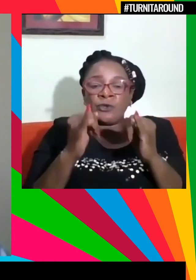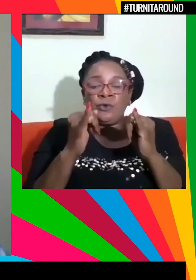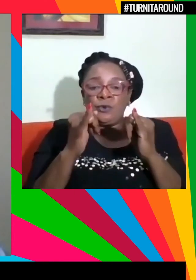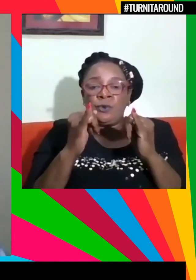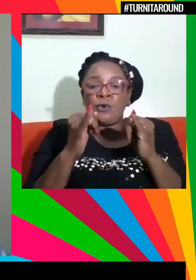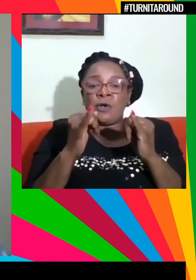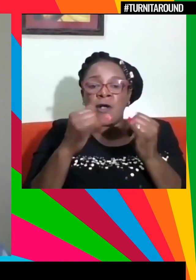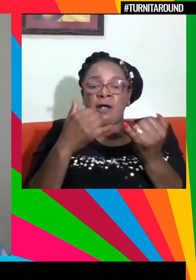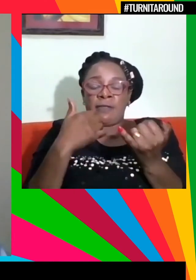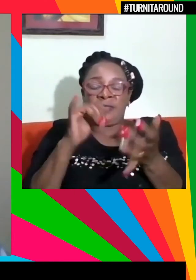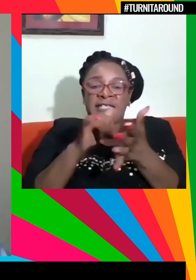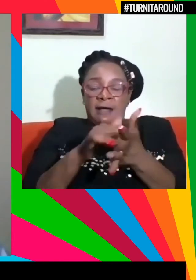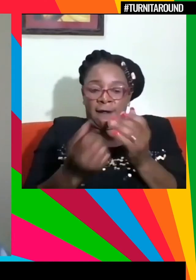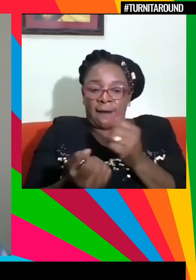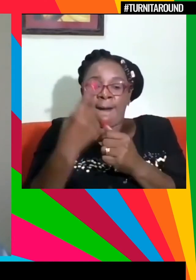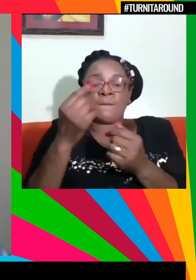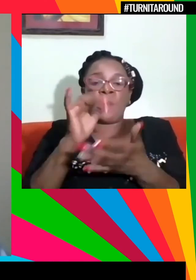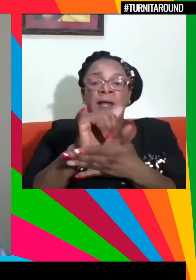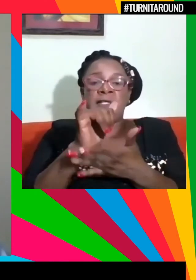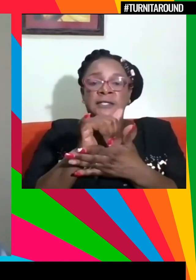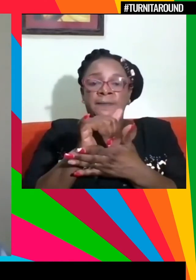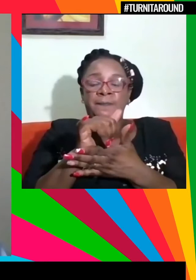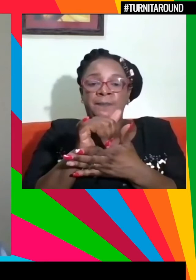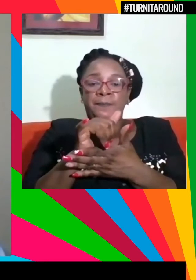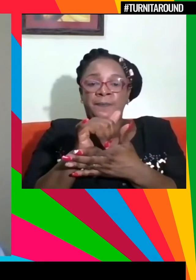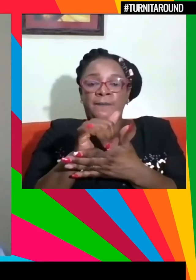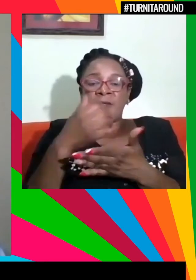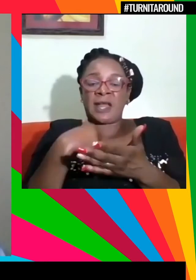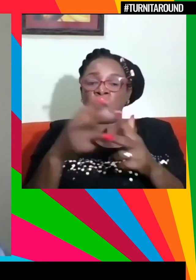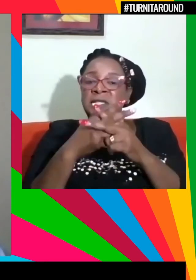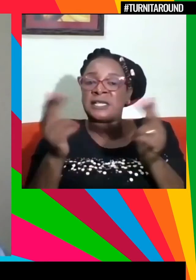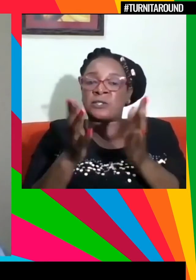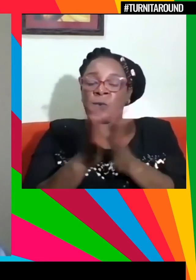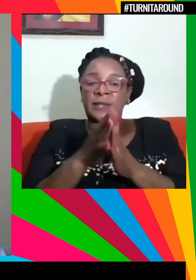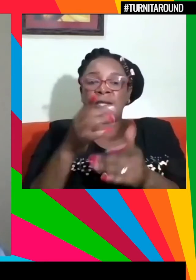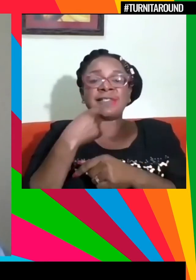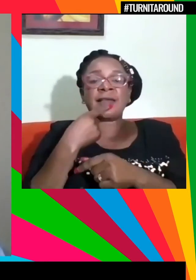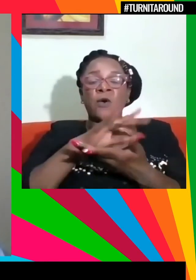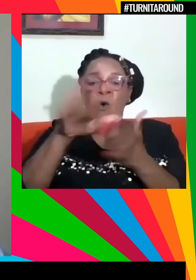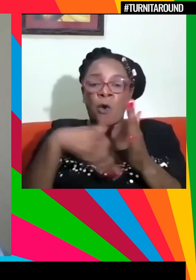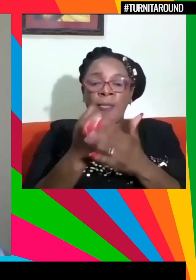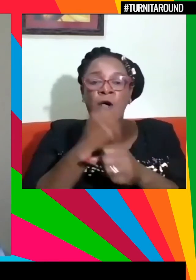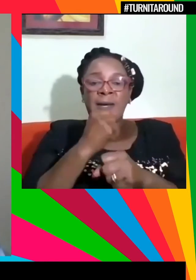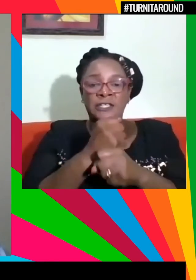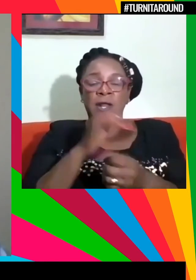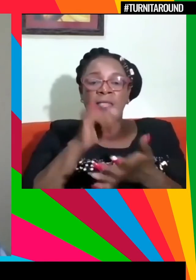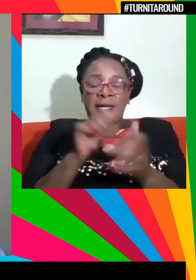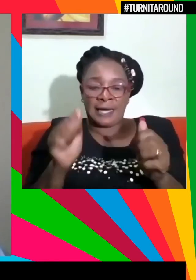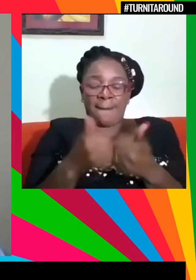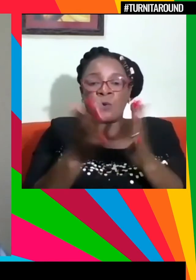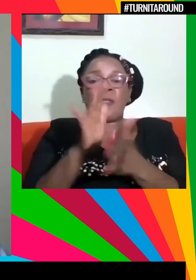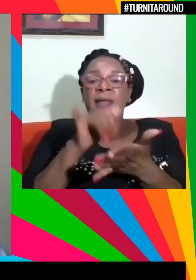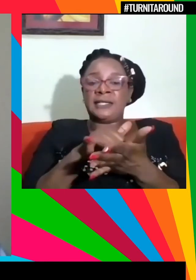it. So I'll just encompass it by saying all the operations that come with that,